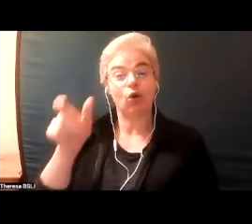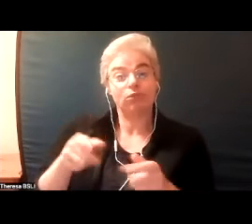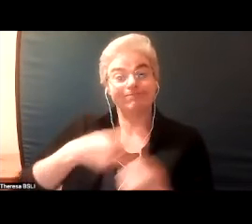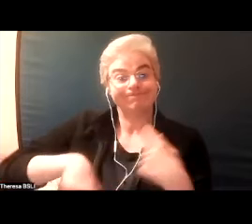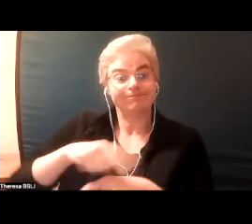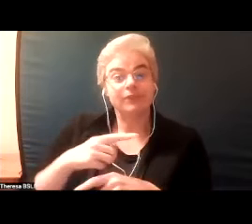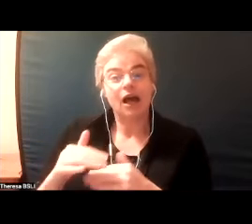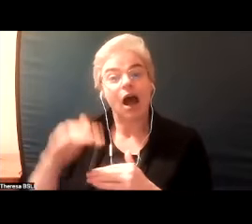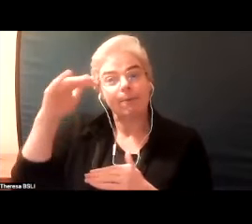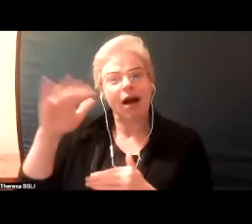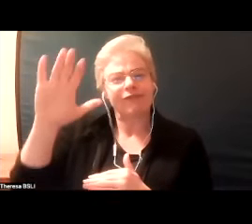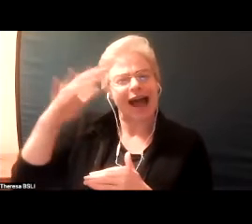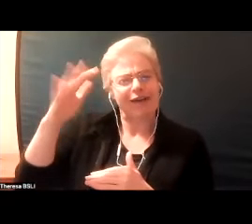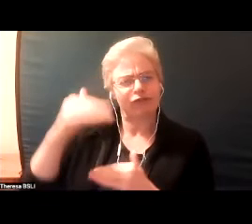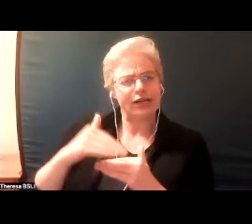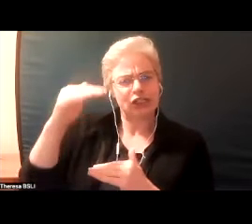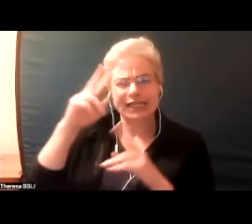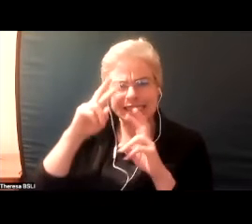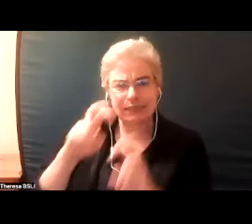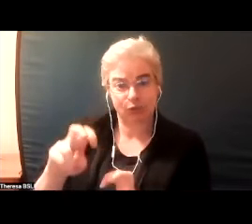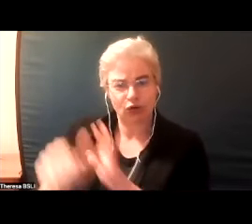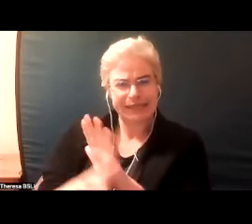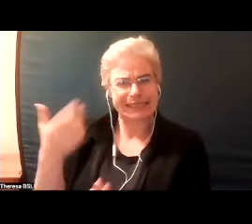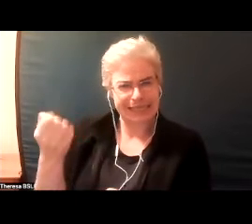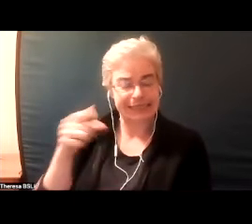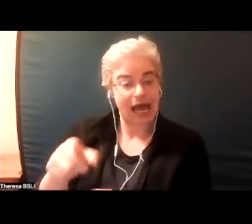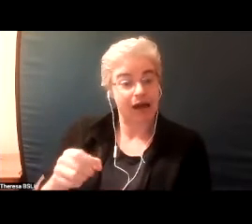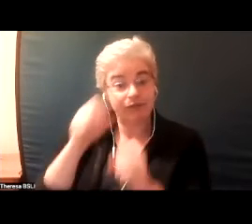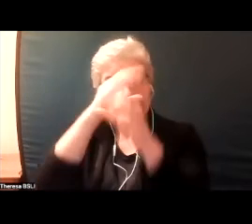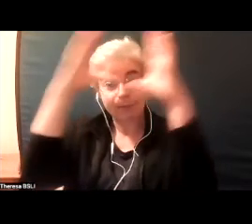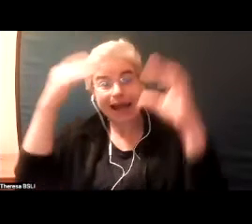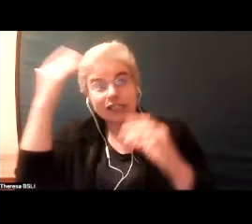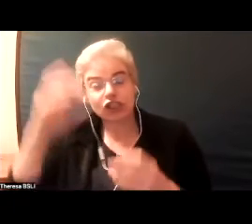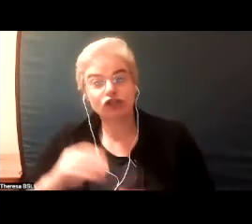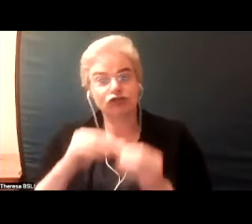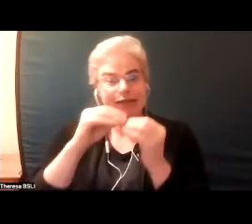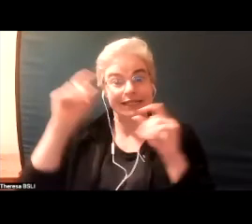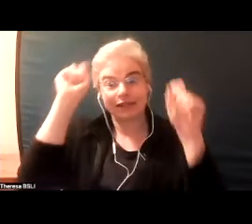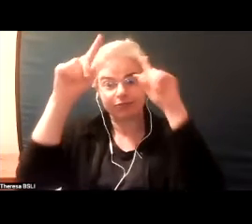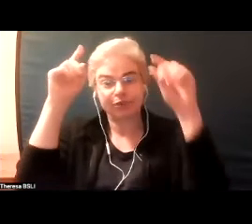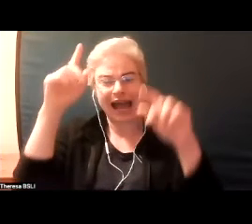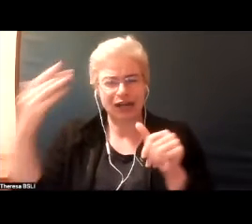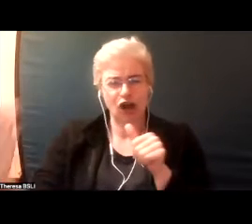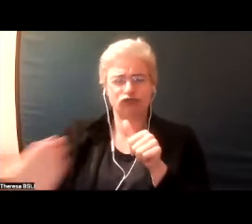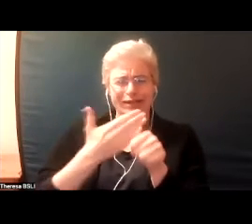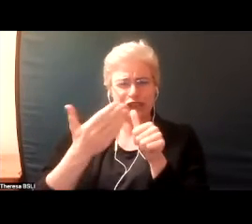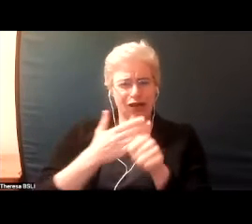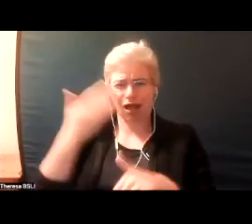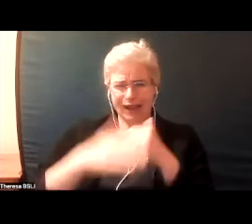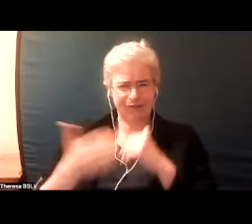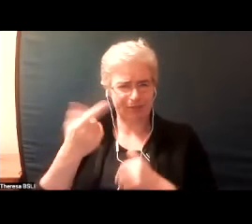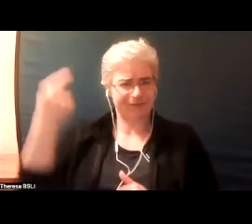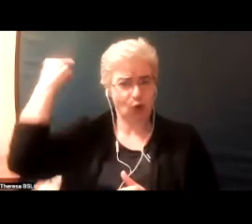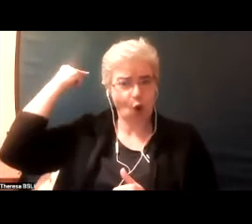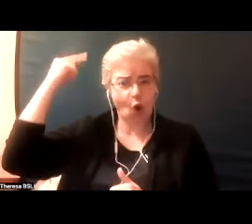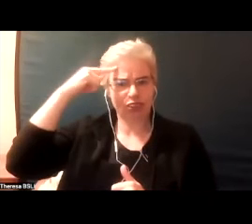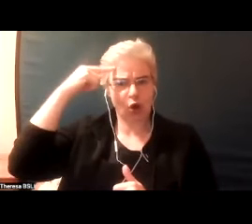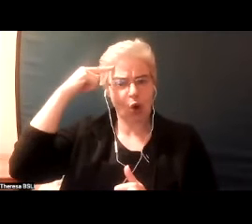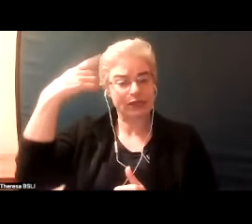average at exploring. Imagining, creative and original.